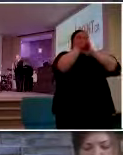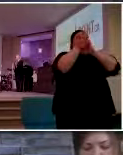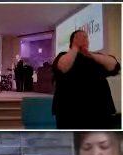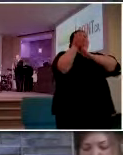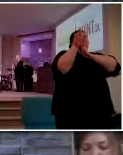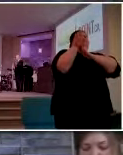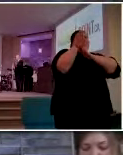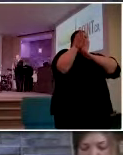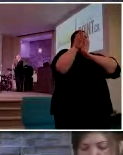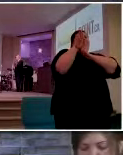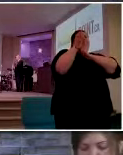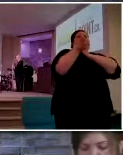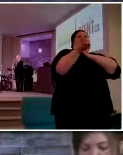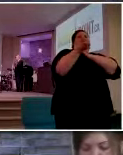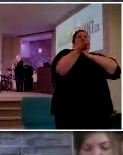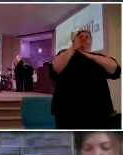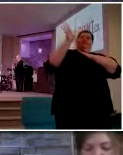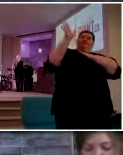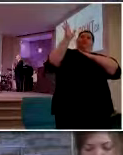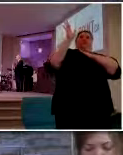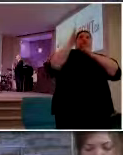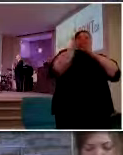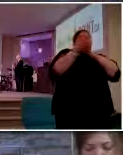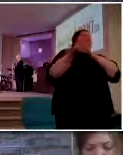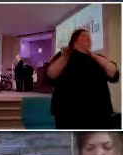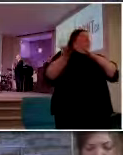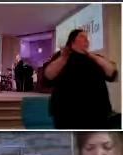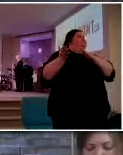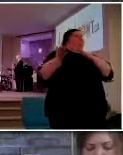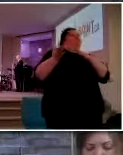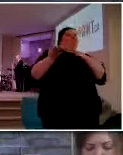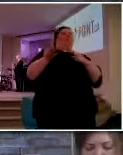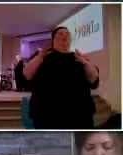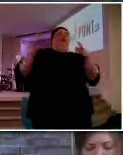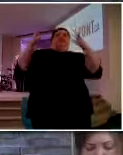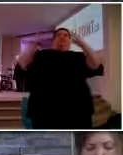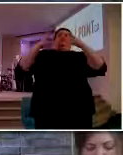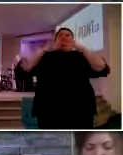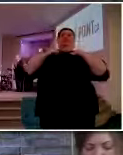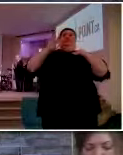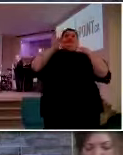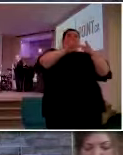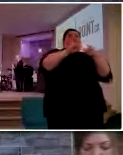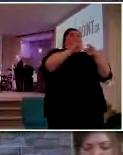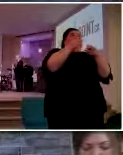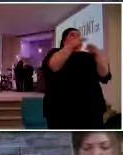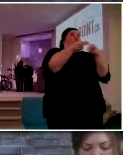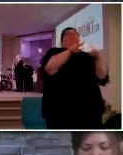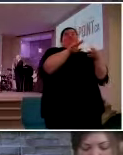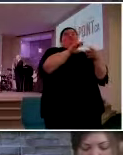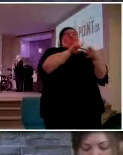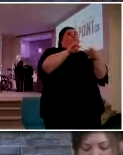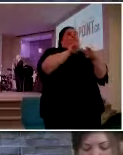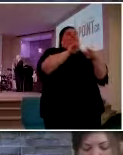the things of You, Jesus. I accept that simple salvation message this morning.